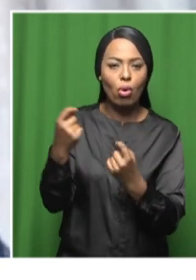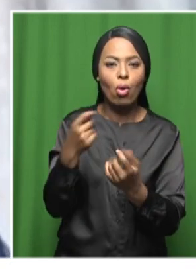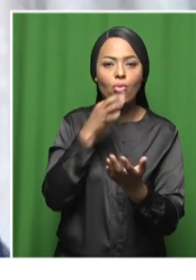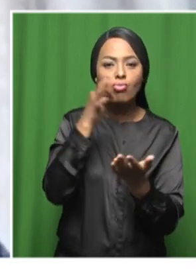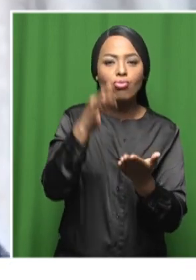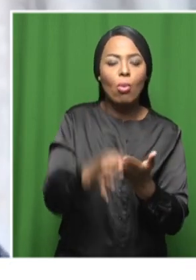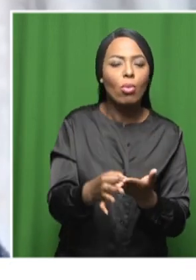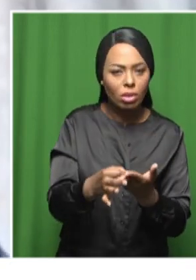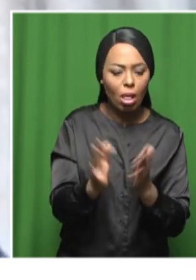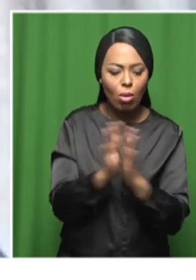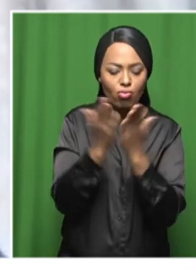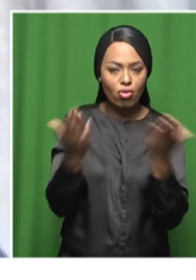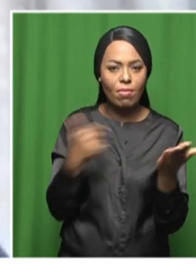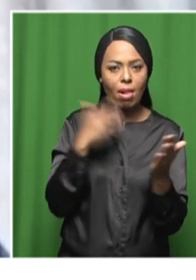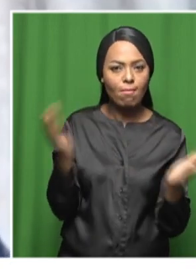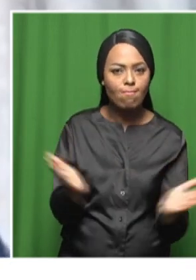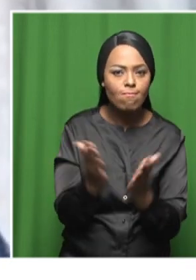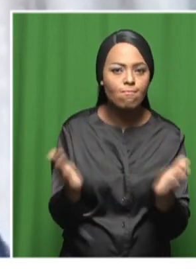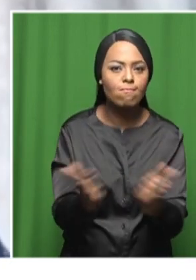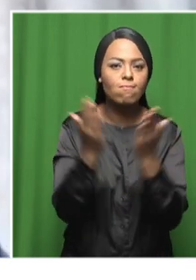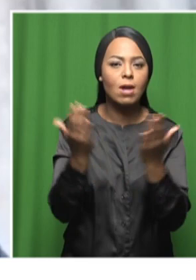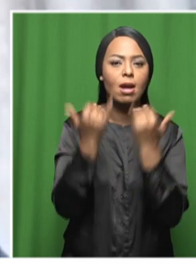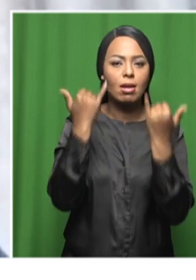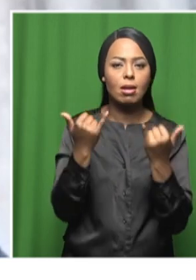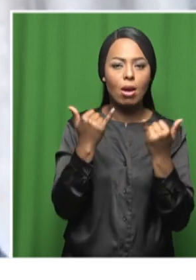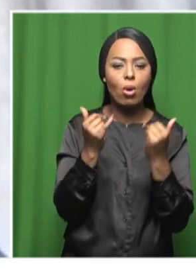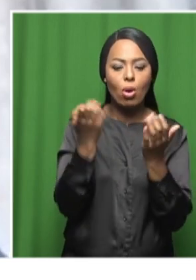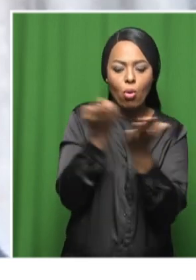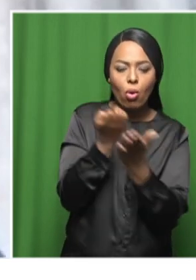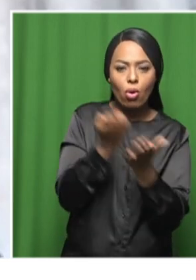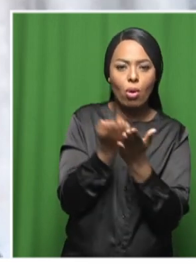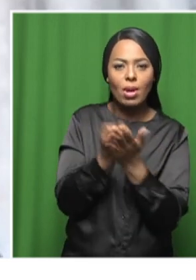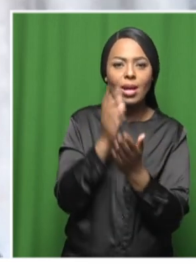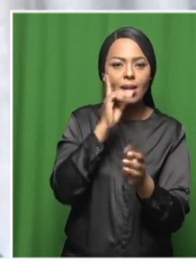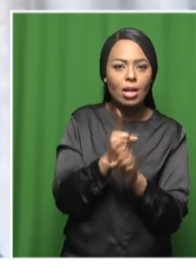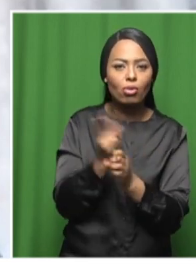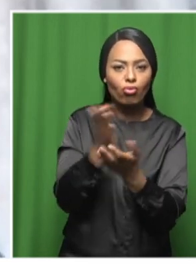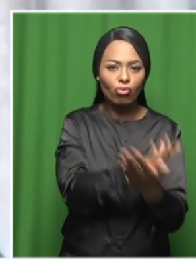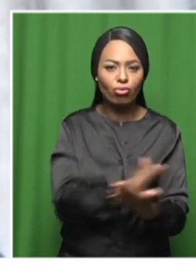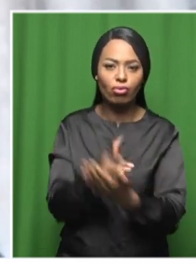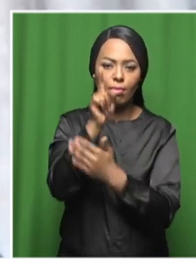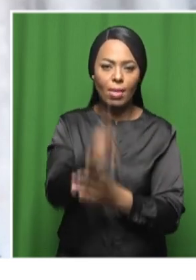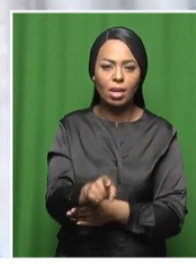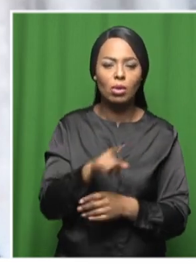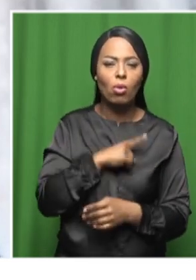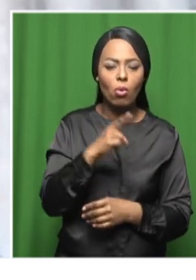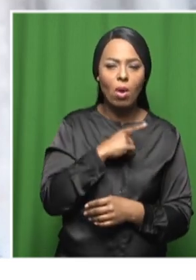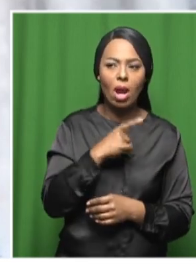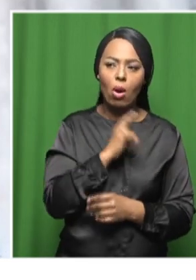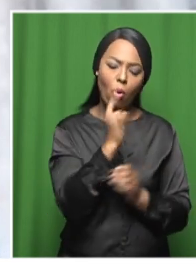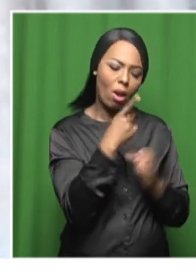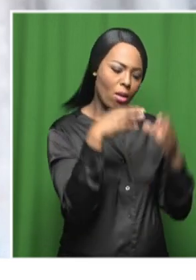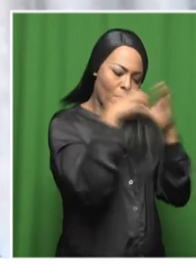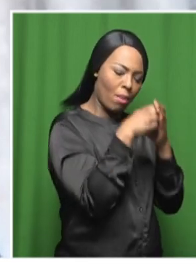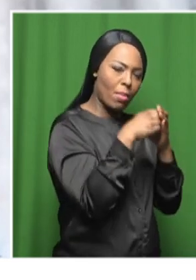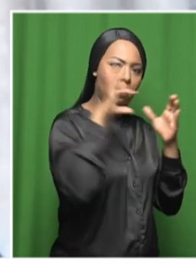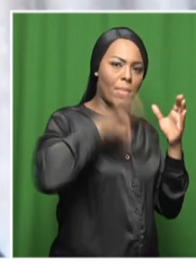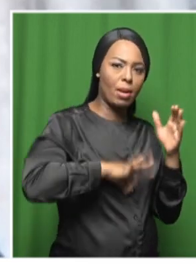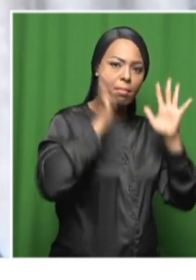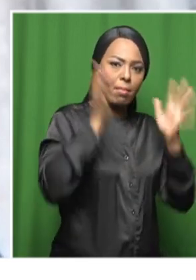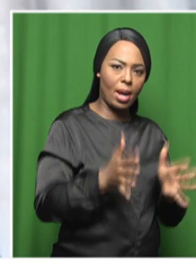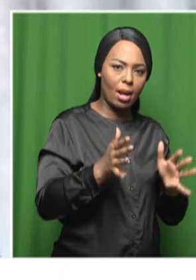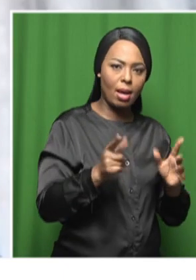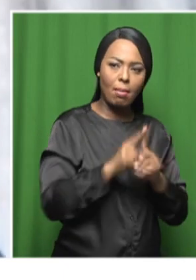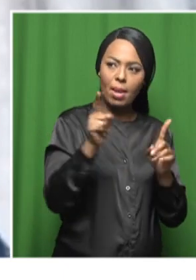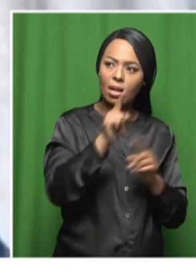is emphasize that we need to decentralize the economy so that the elite is not benefiting at the expense